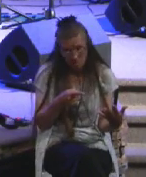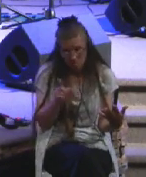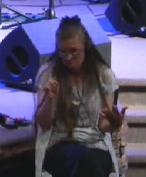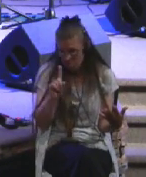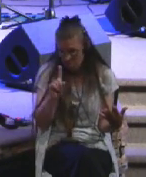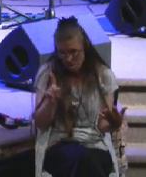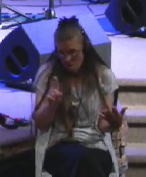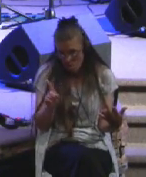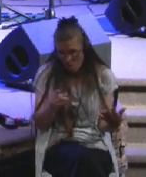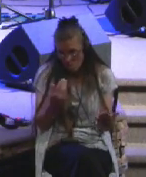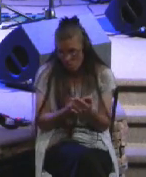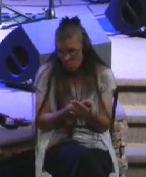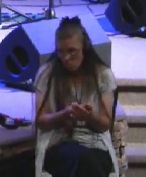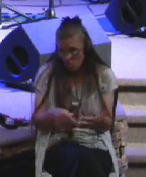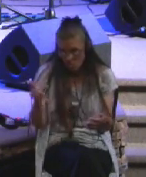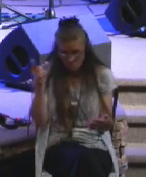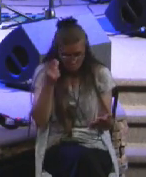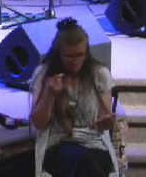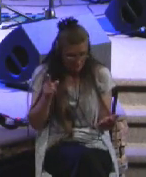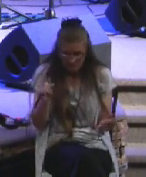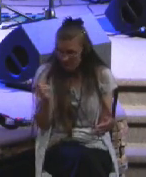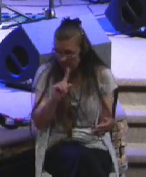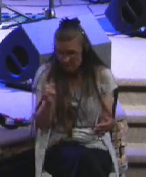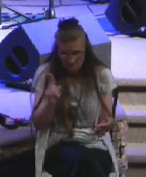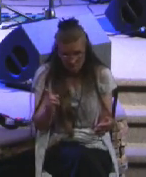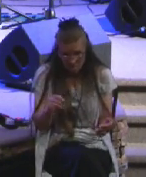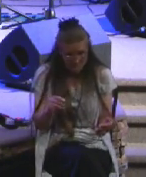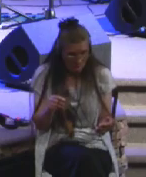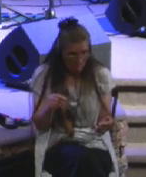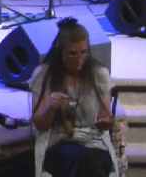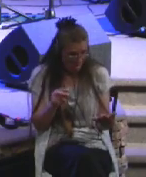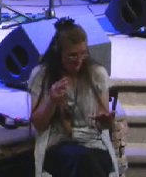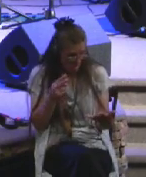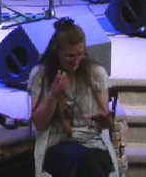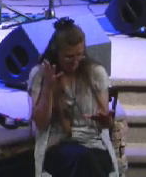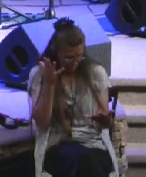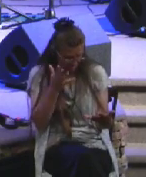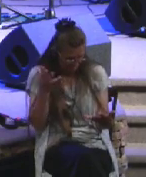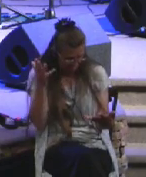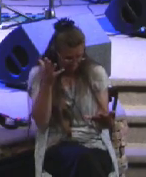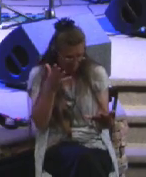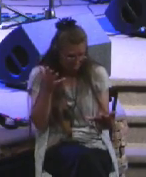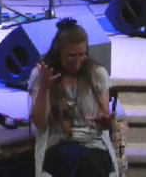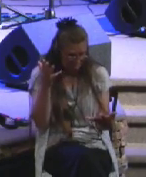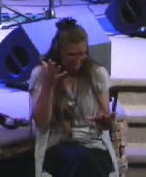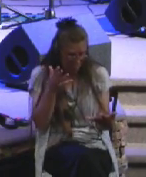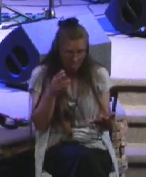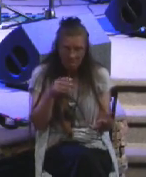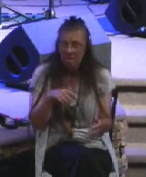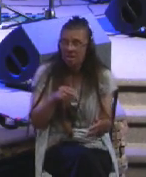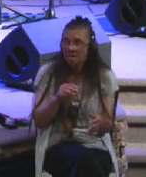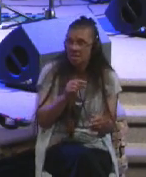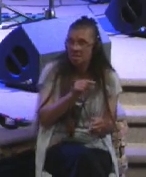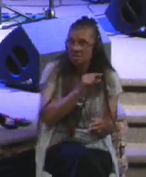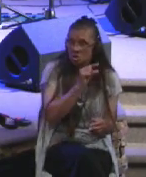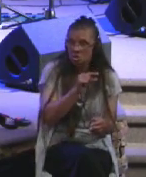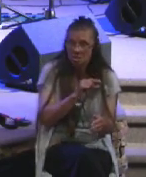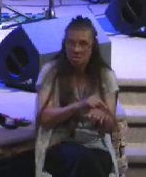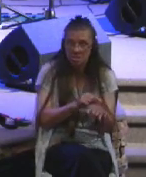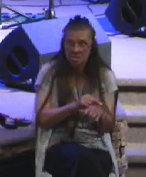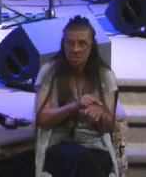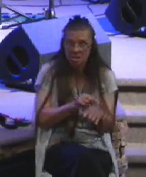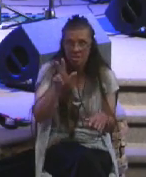good English, by the way, for Arkansas. It don't get no weirder than Genesis chapter 38. So, are you ready?